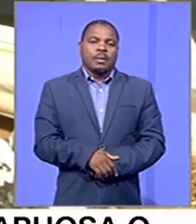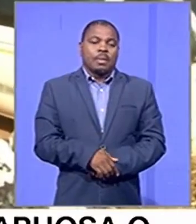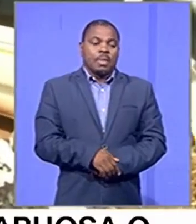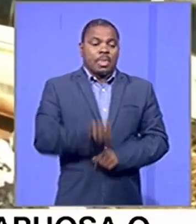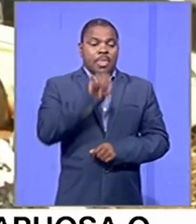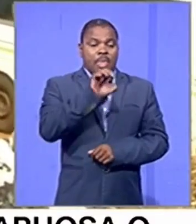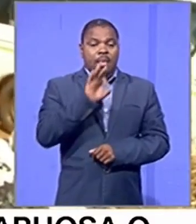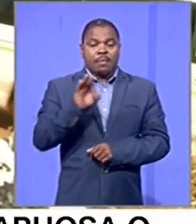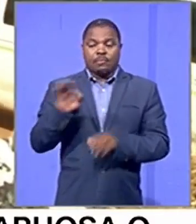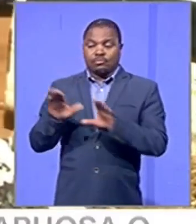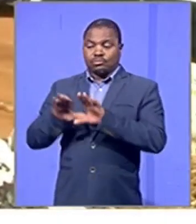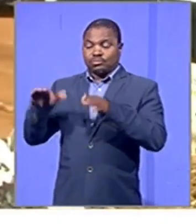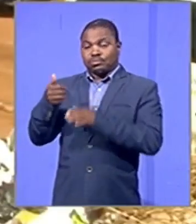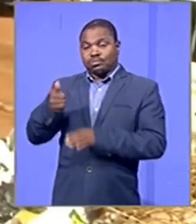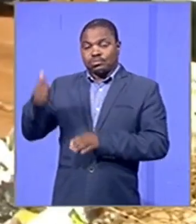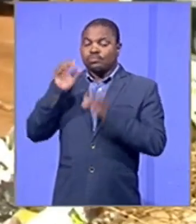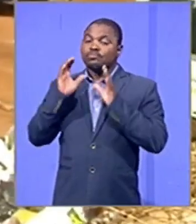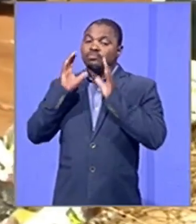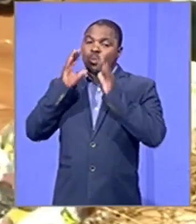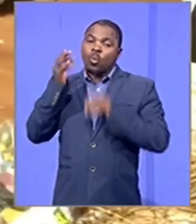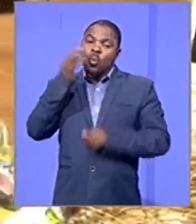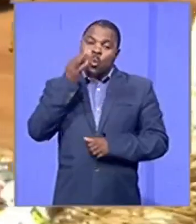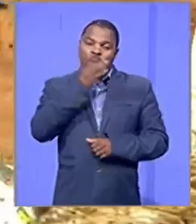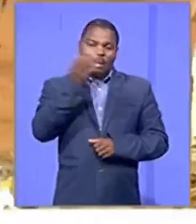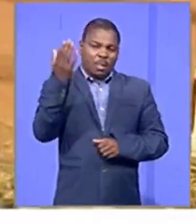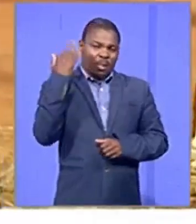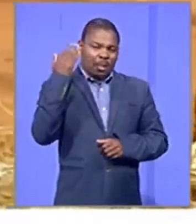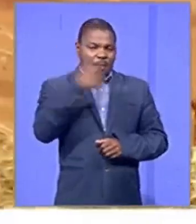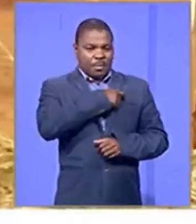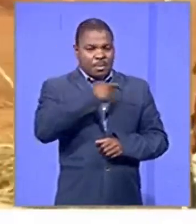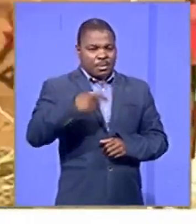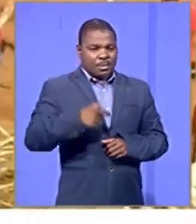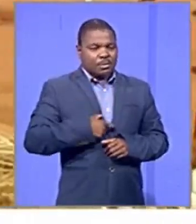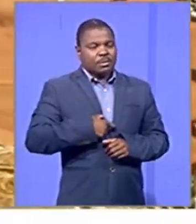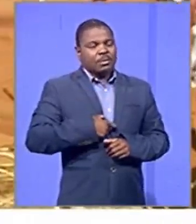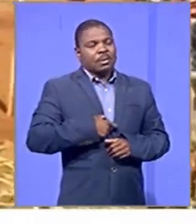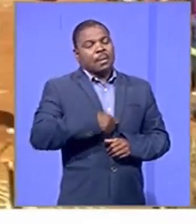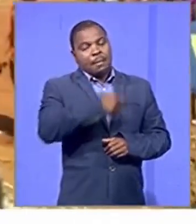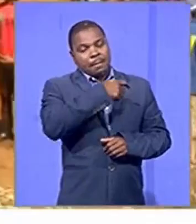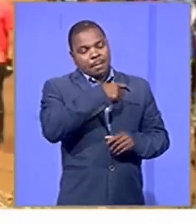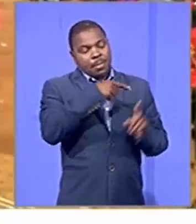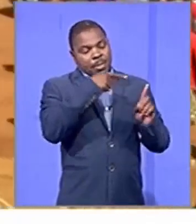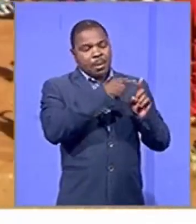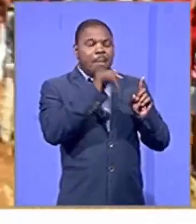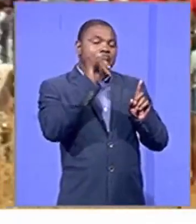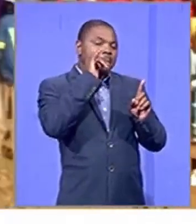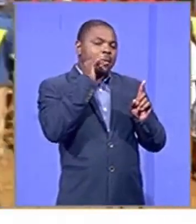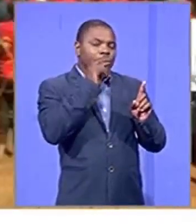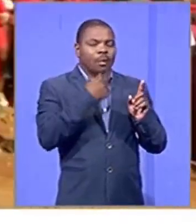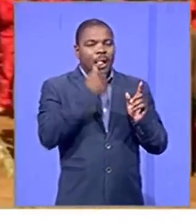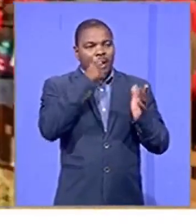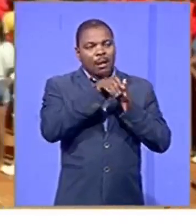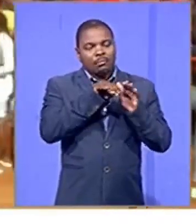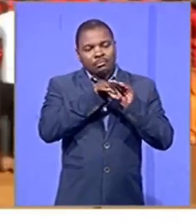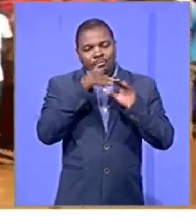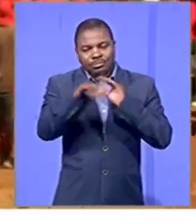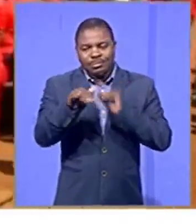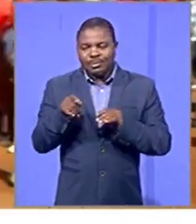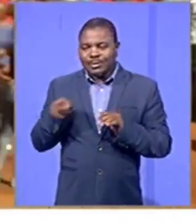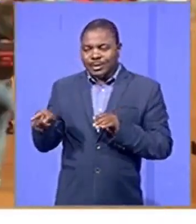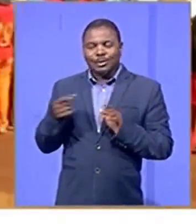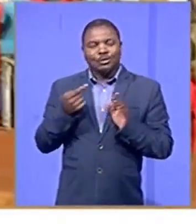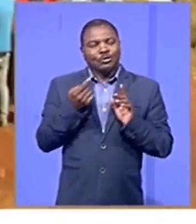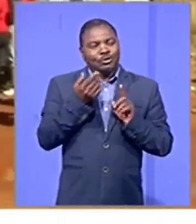Moetapele wa EFF Julius Malema o re lengwalo la mo president wa pele Thabo Mbeki ke seshupo sa gore boipiletso bya EFF ya gore mo president